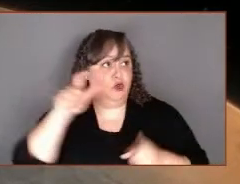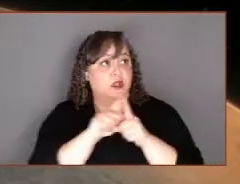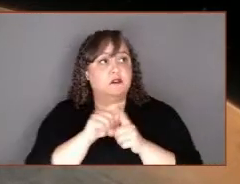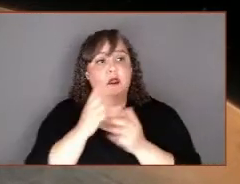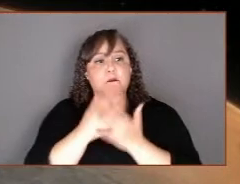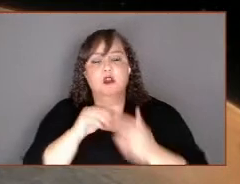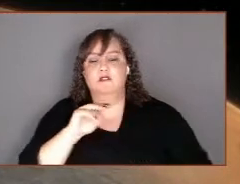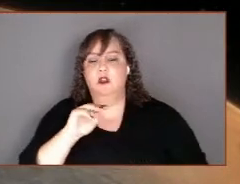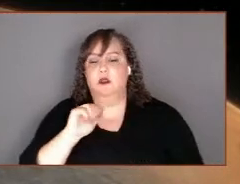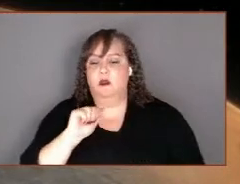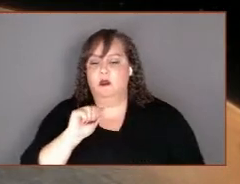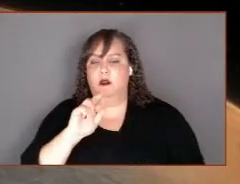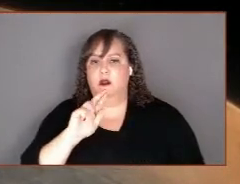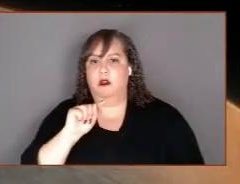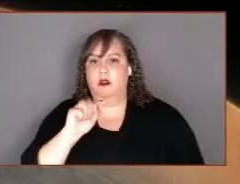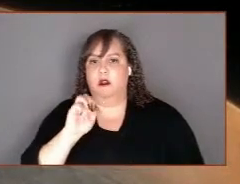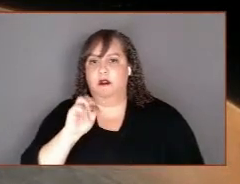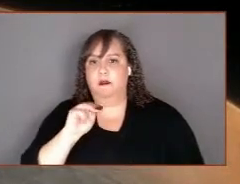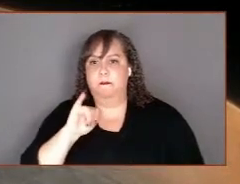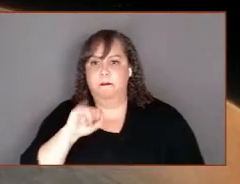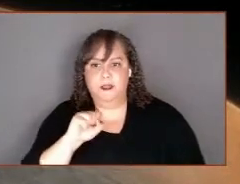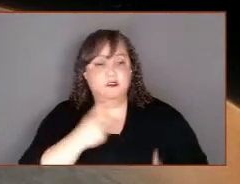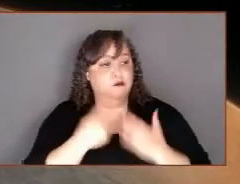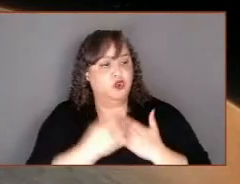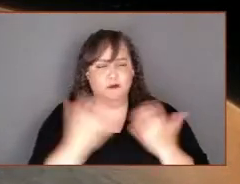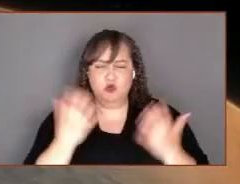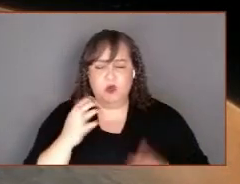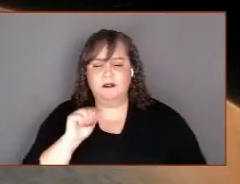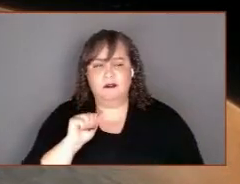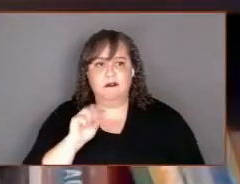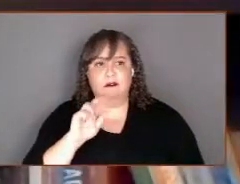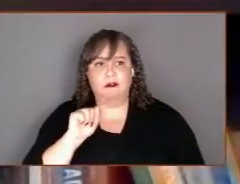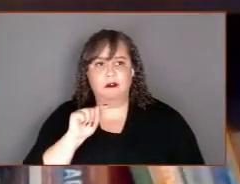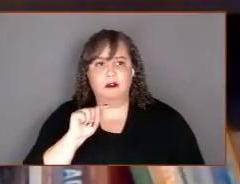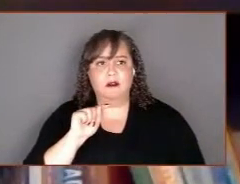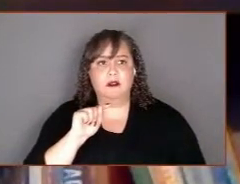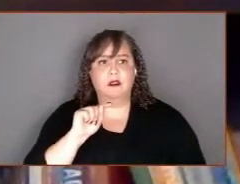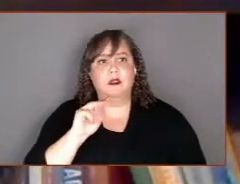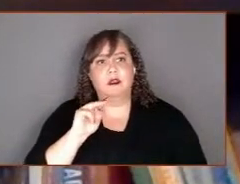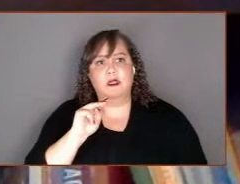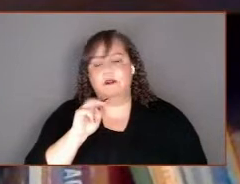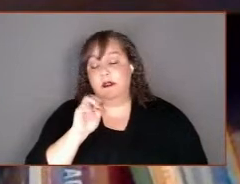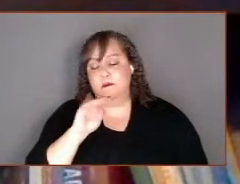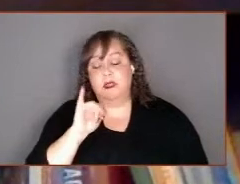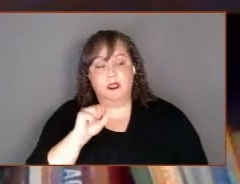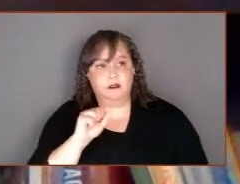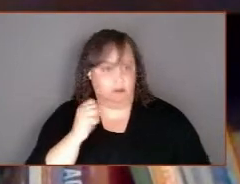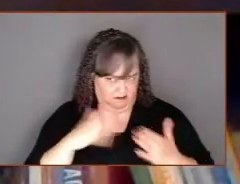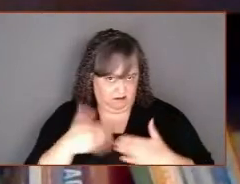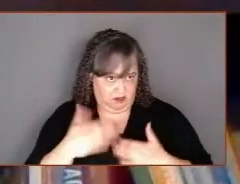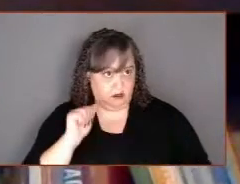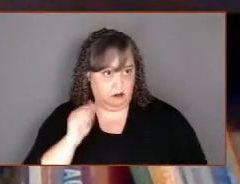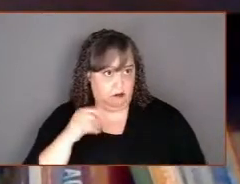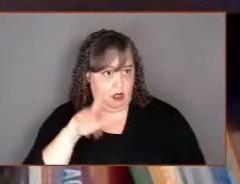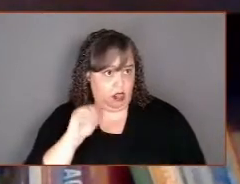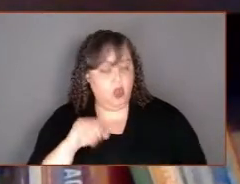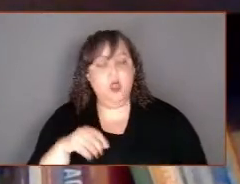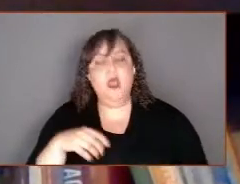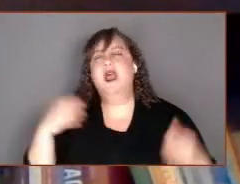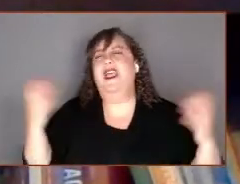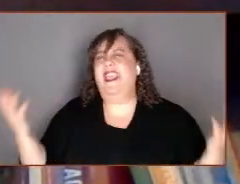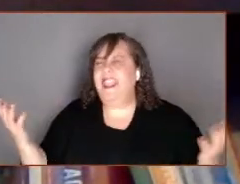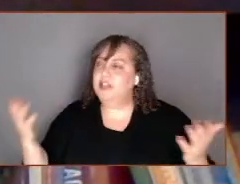and is it essentially the next Apollo? You know, I think that's an easy way to describe it, but it's